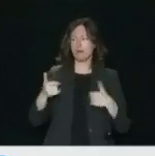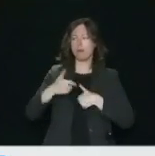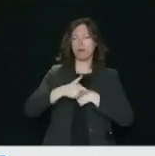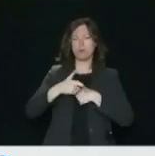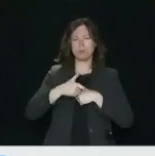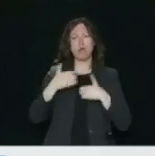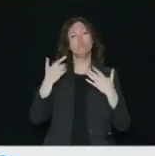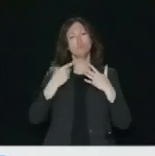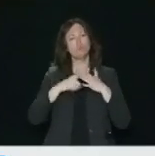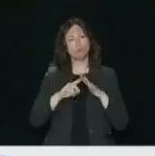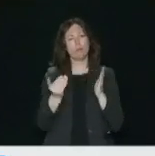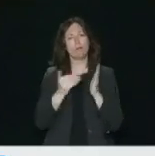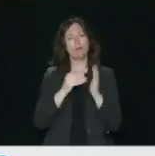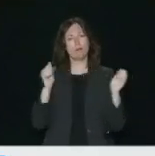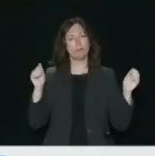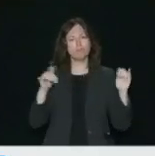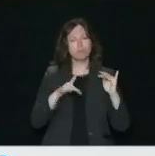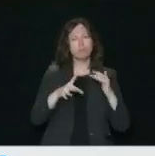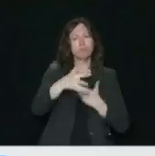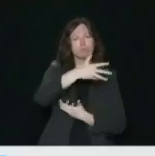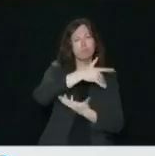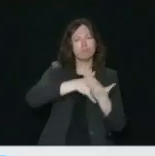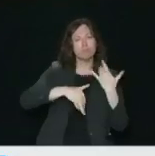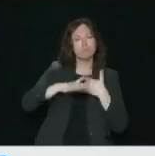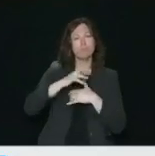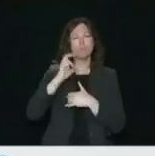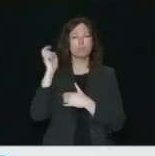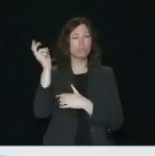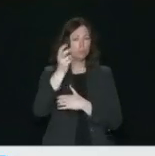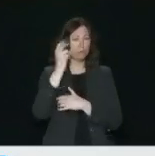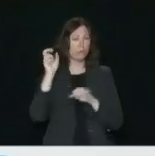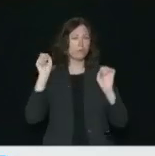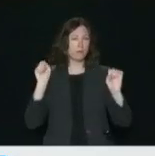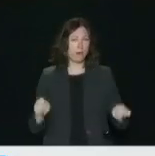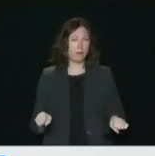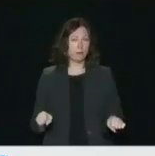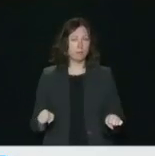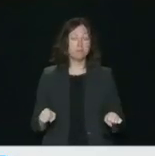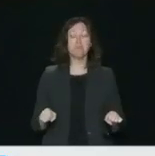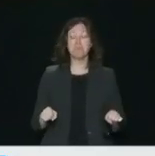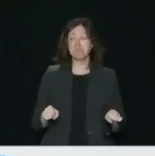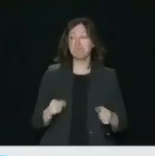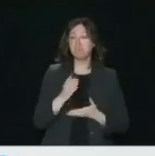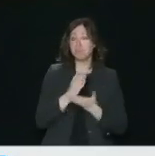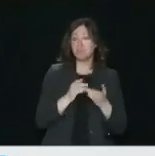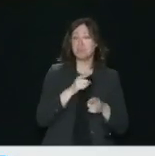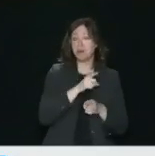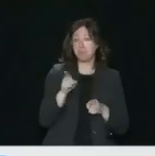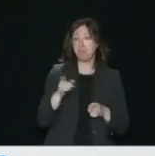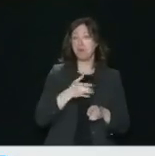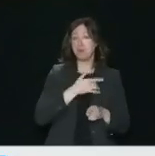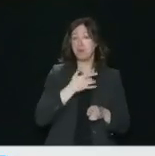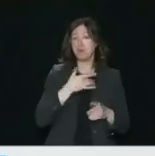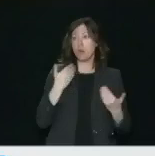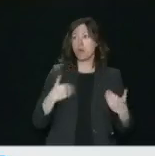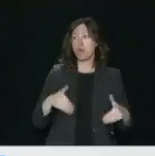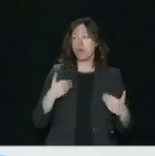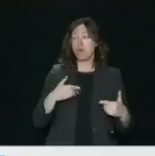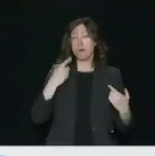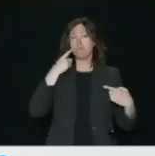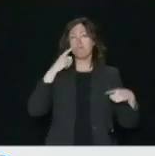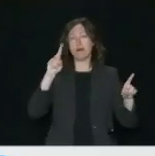exists. While these public measures have eased, it's expected that transmission